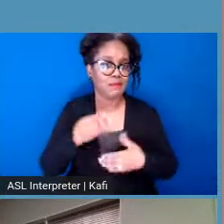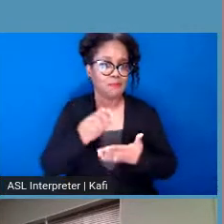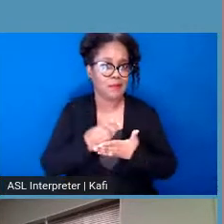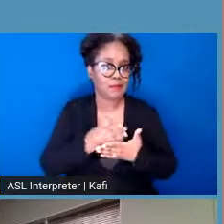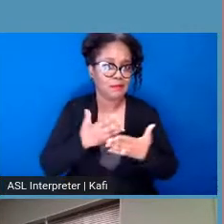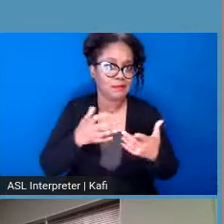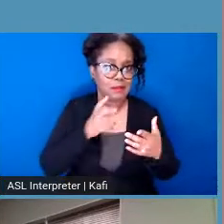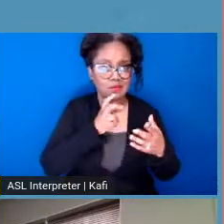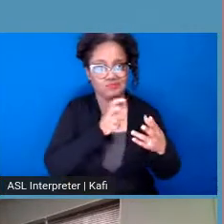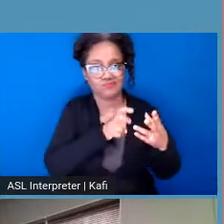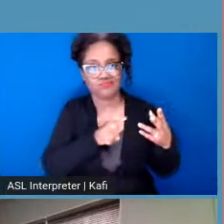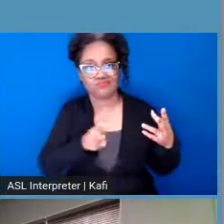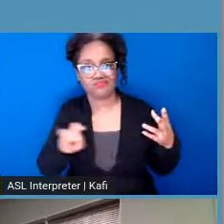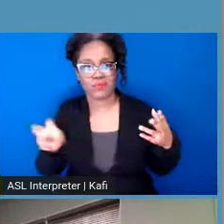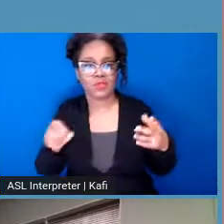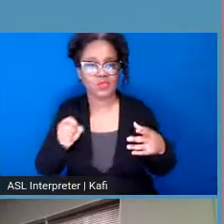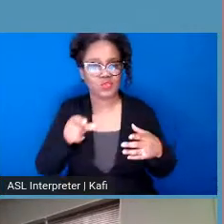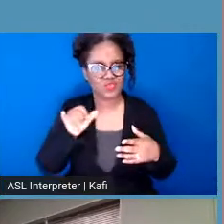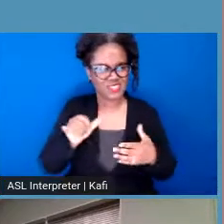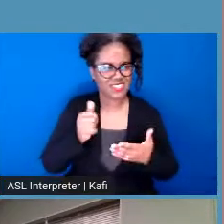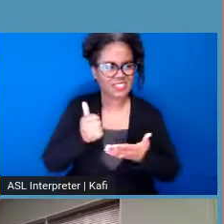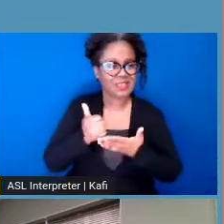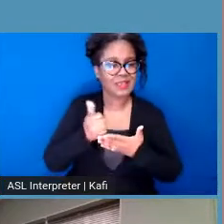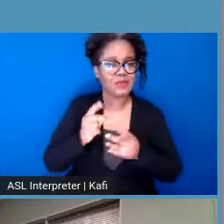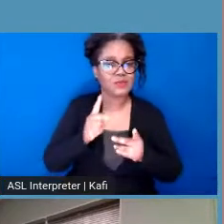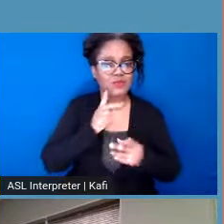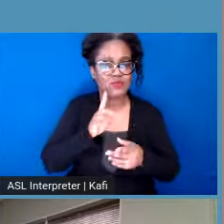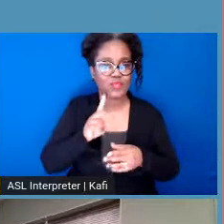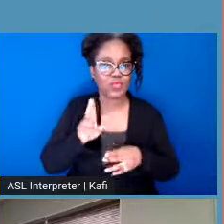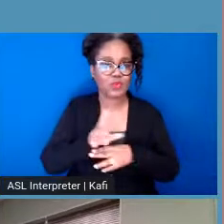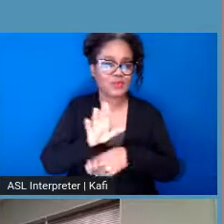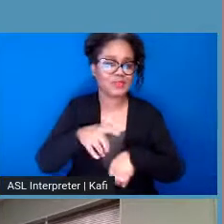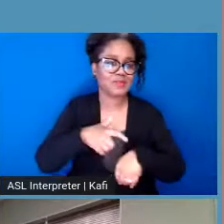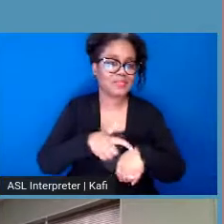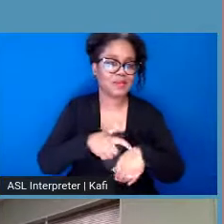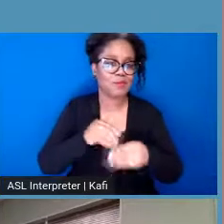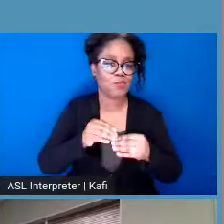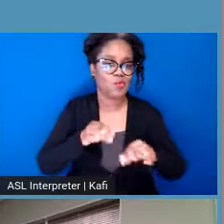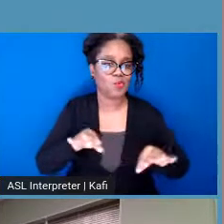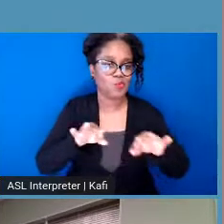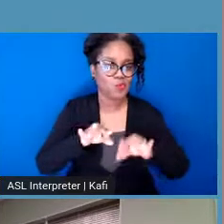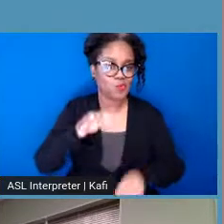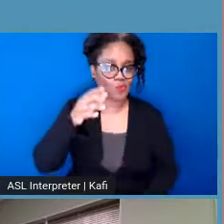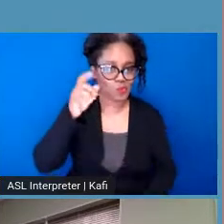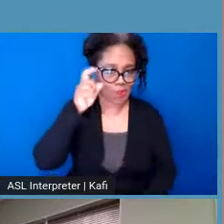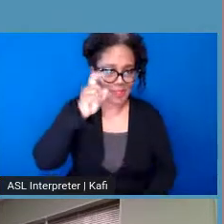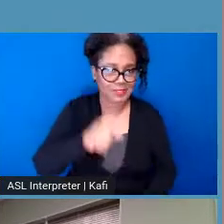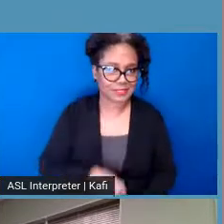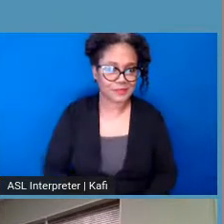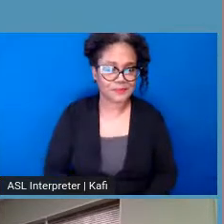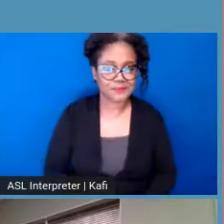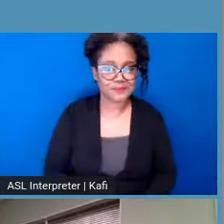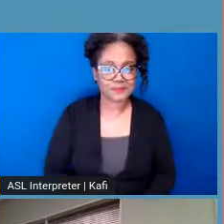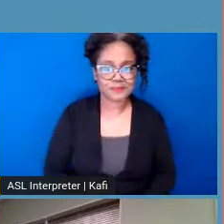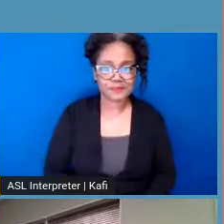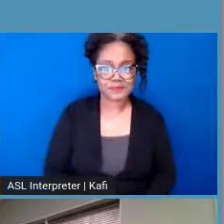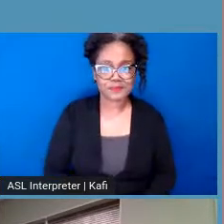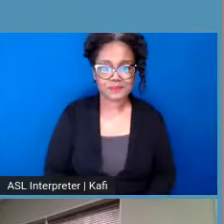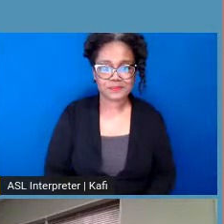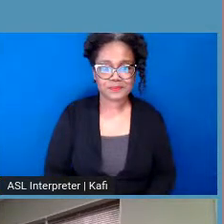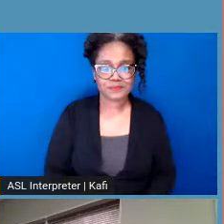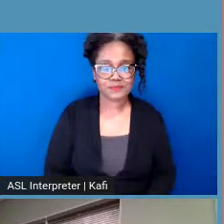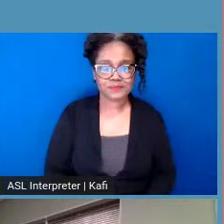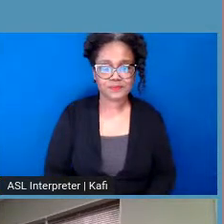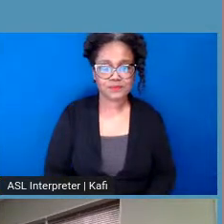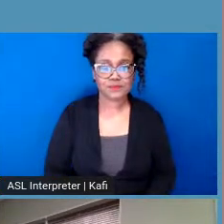they start their research, so that they can kind of focus it better and use their time wisely. This is the new Anchorage Museum